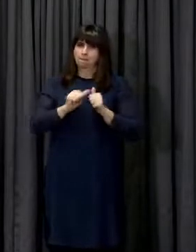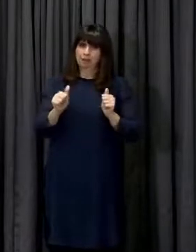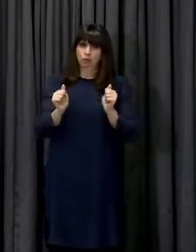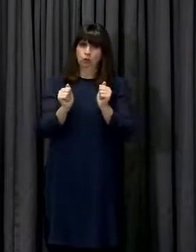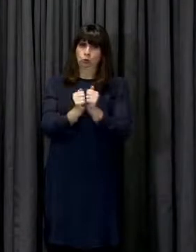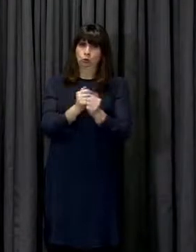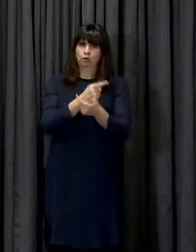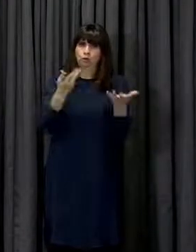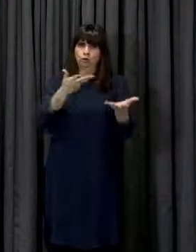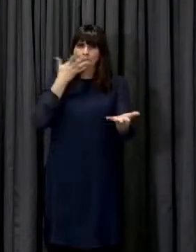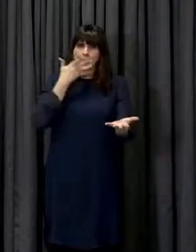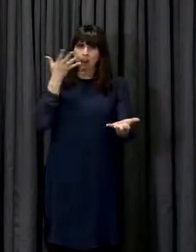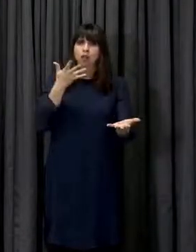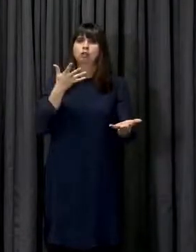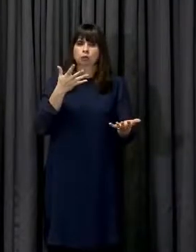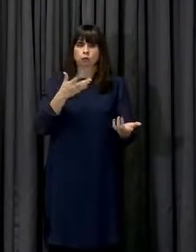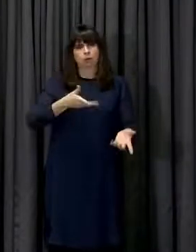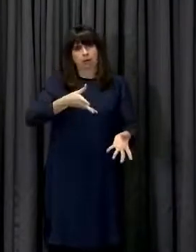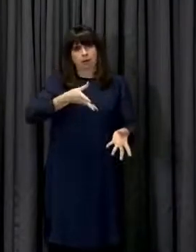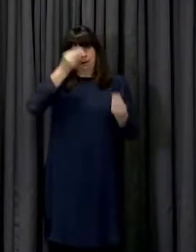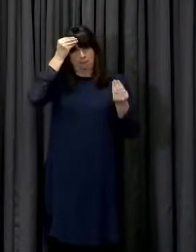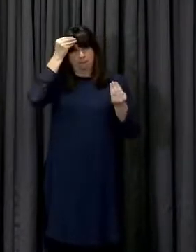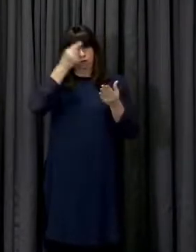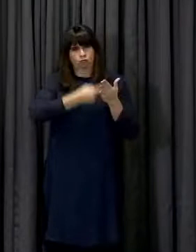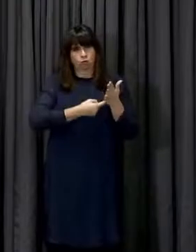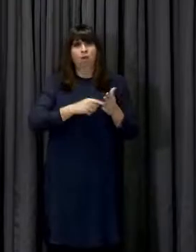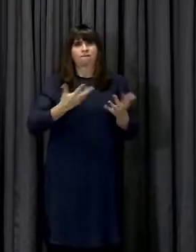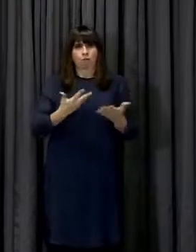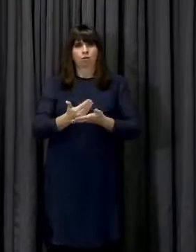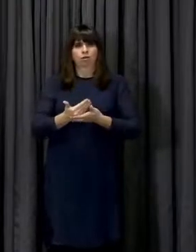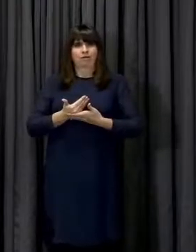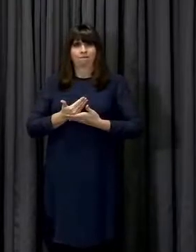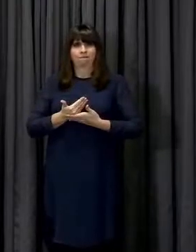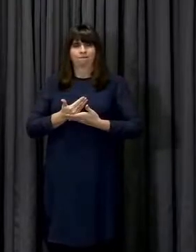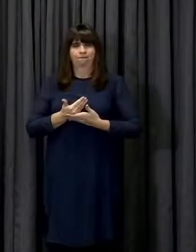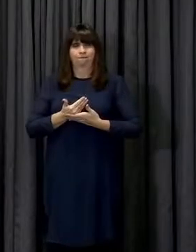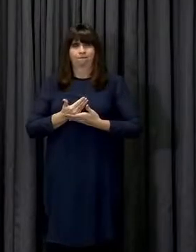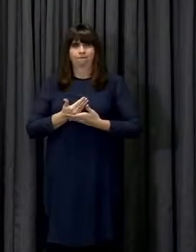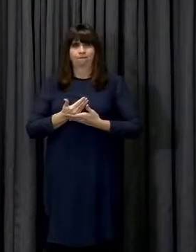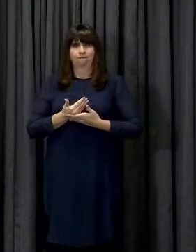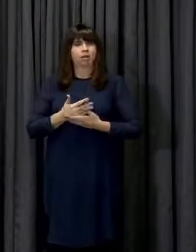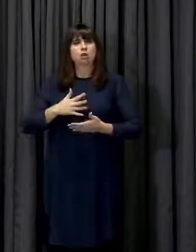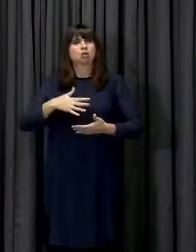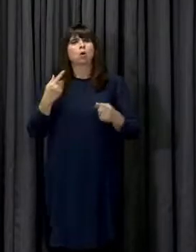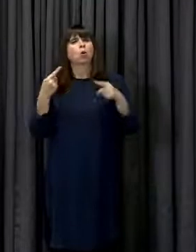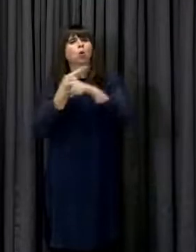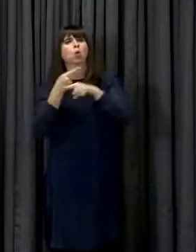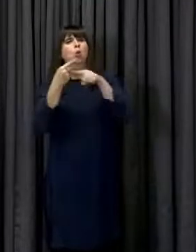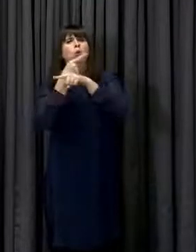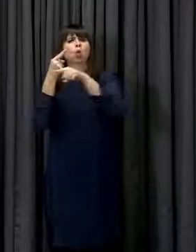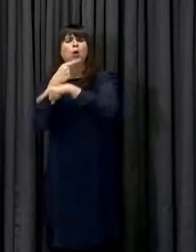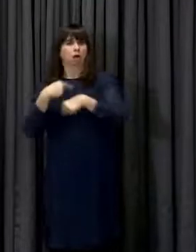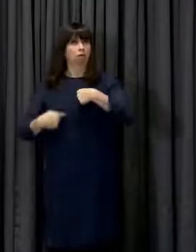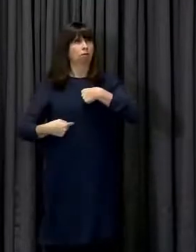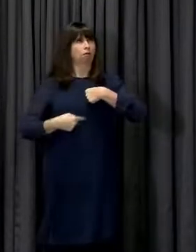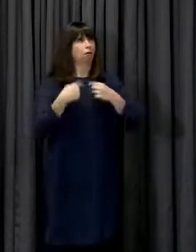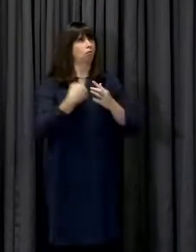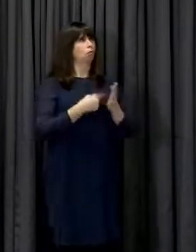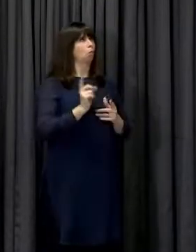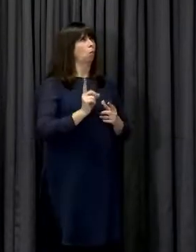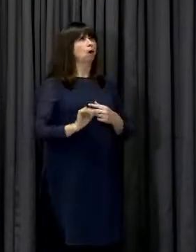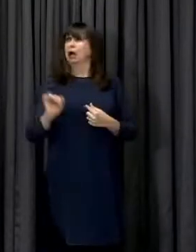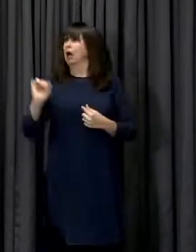public to make choices to keep themselves and each other safe, or would we provoke more misunderstanding in exactly the same